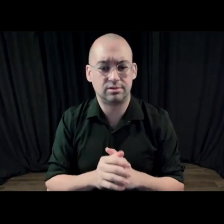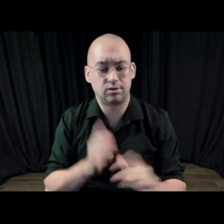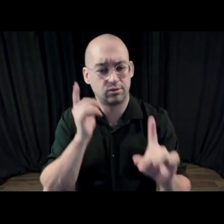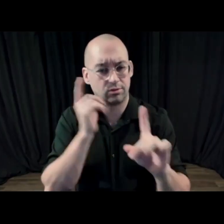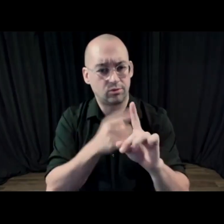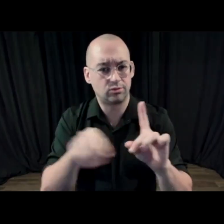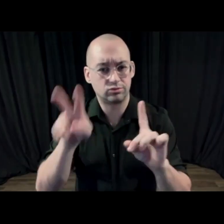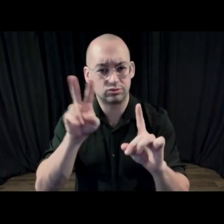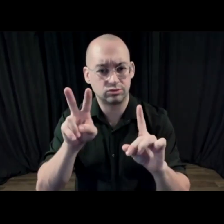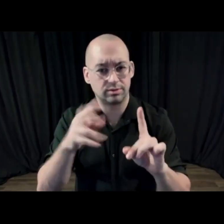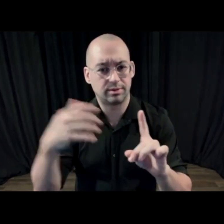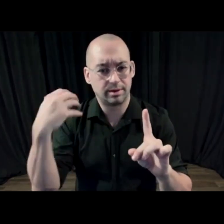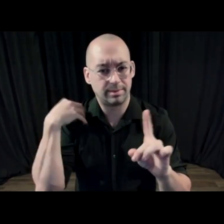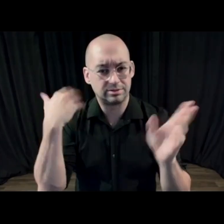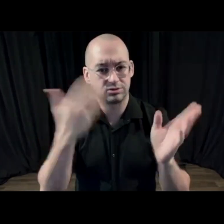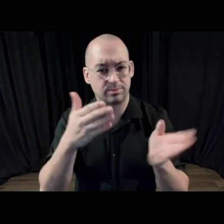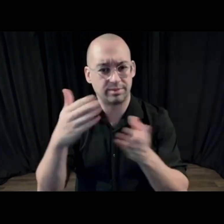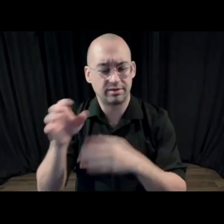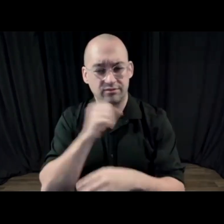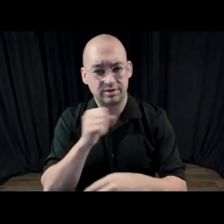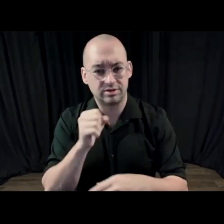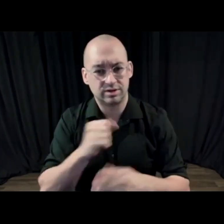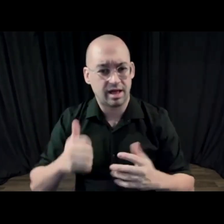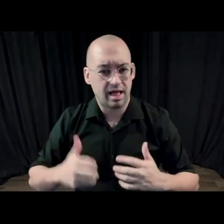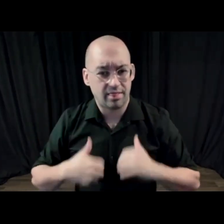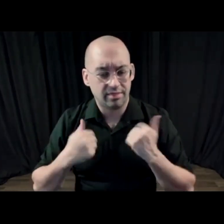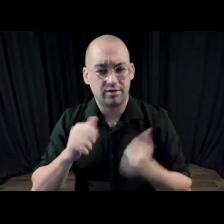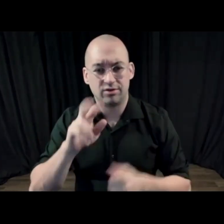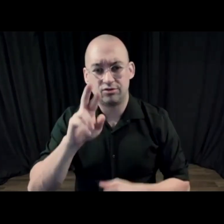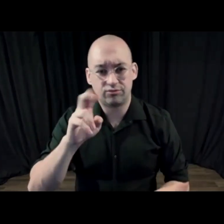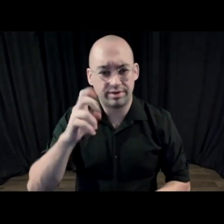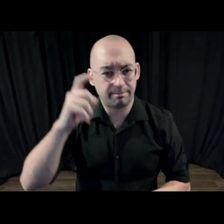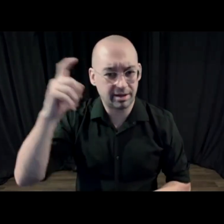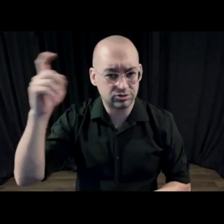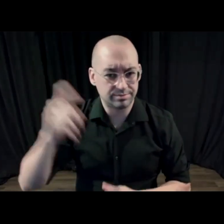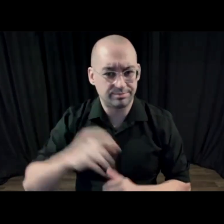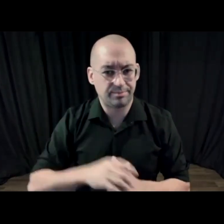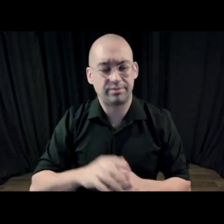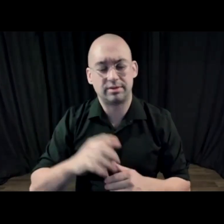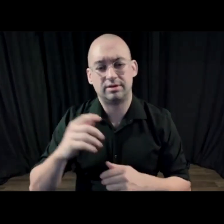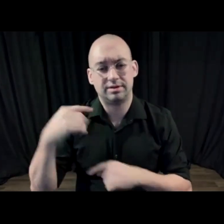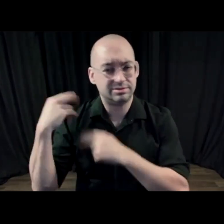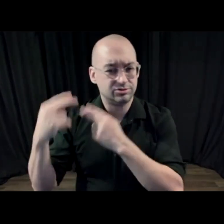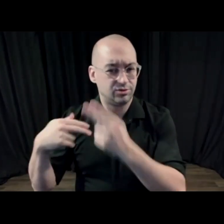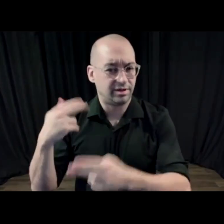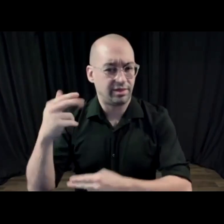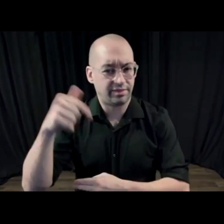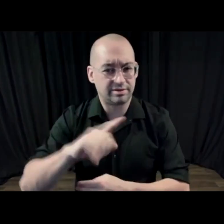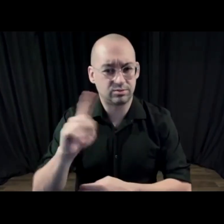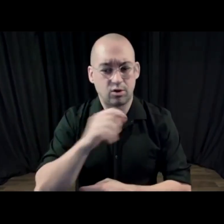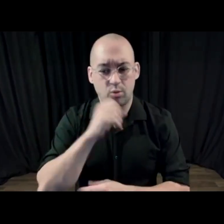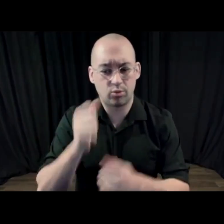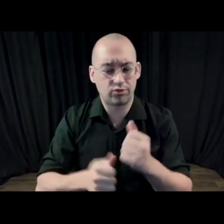of the Master Plan for Aging is Health Reimagined. And traditionally, this is where older adult behavioral health has